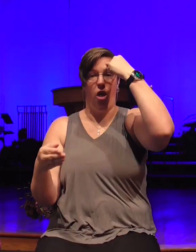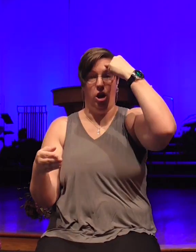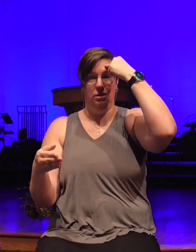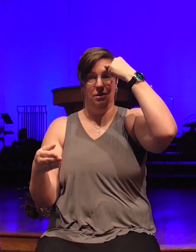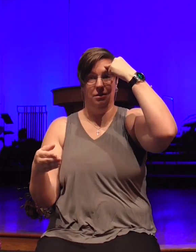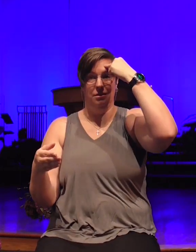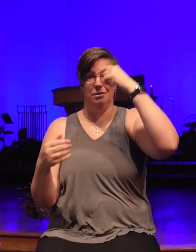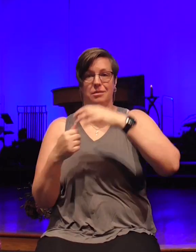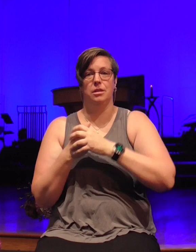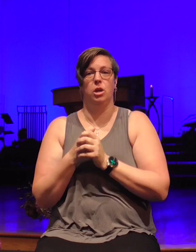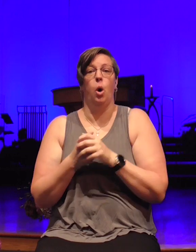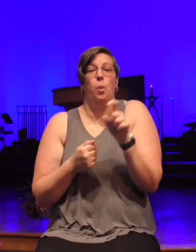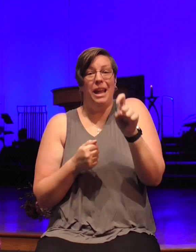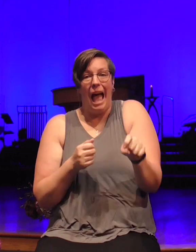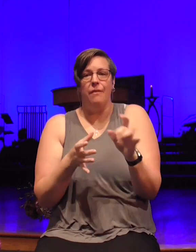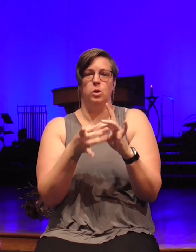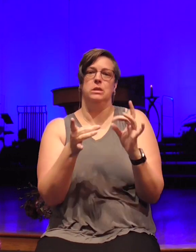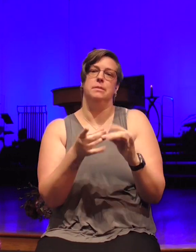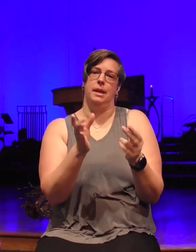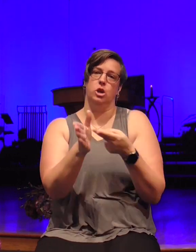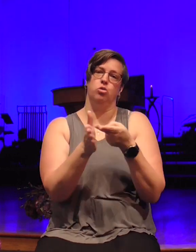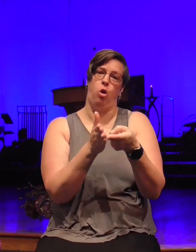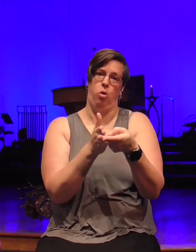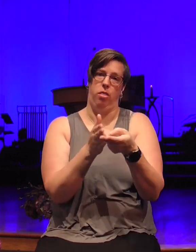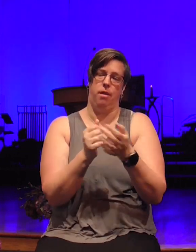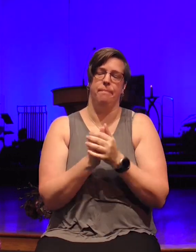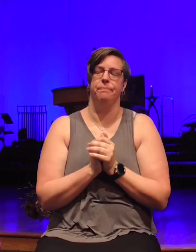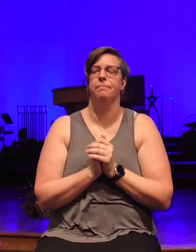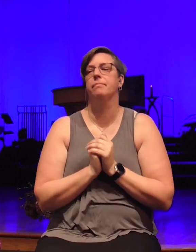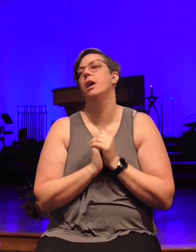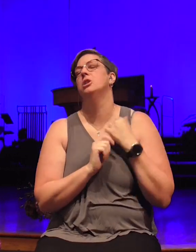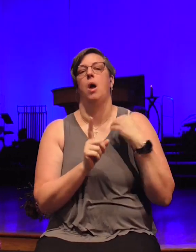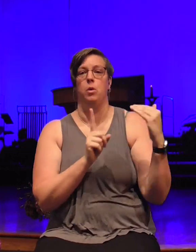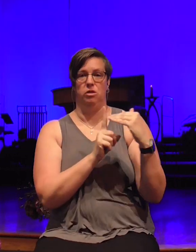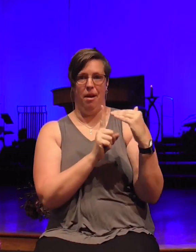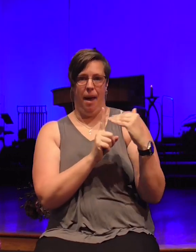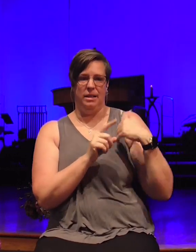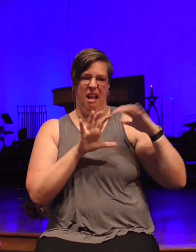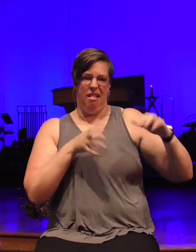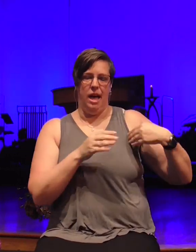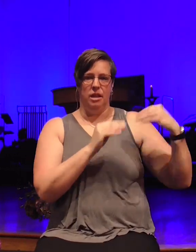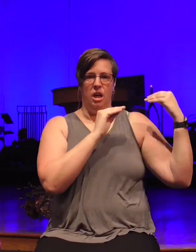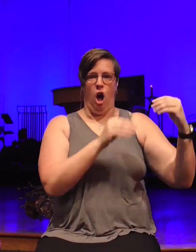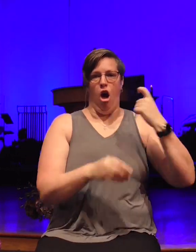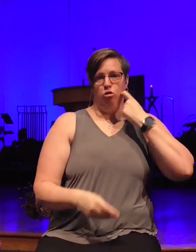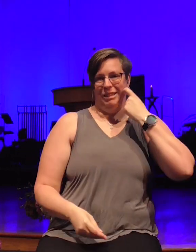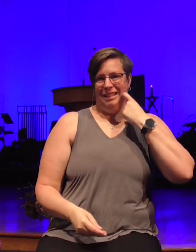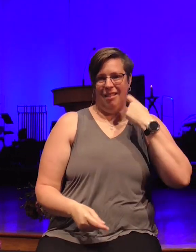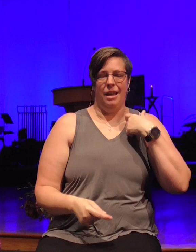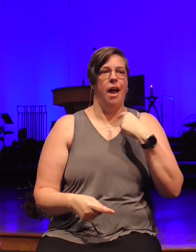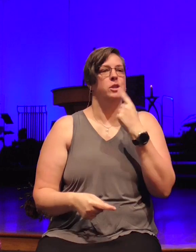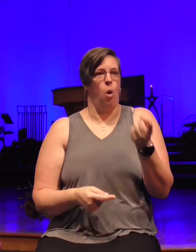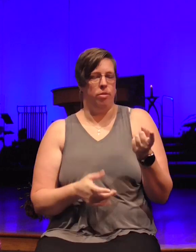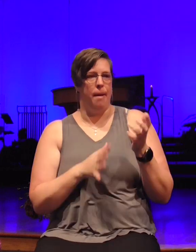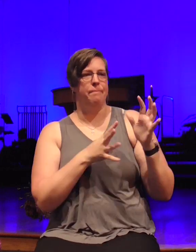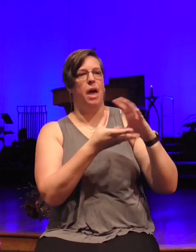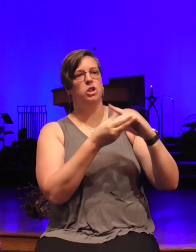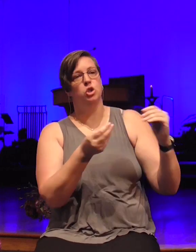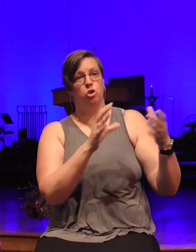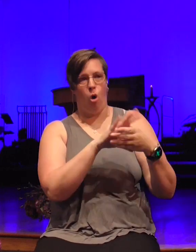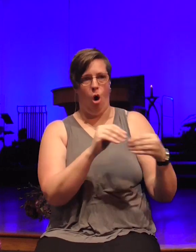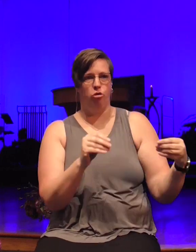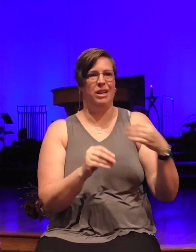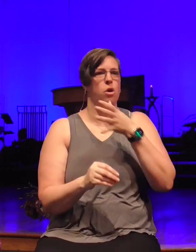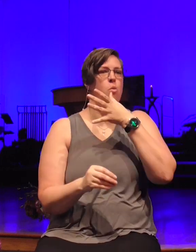experiencing. We have to speak truth. I was reminded in a class I was teaching recently, and I told the class a story about a woman that I encountered